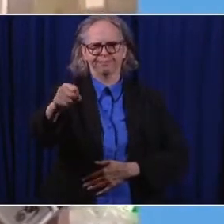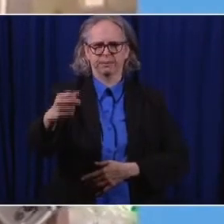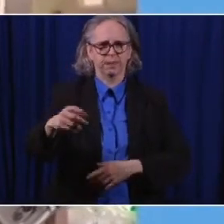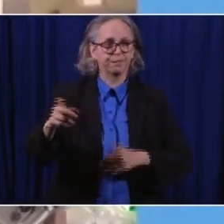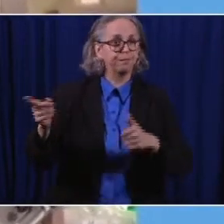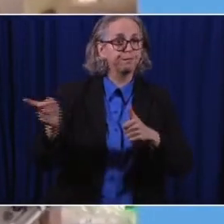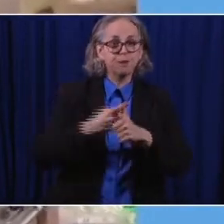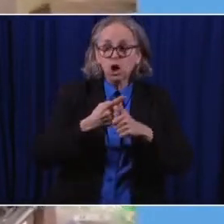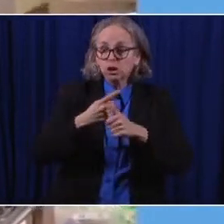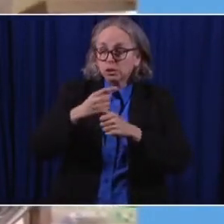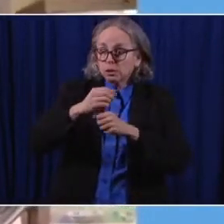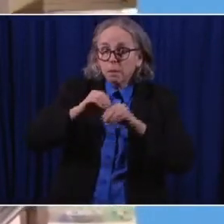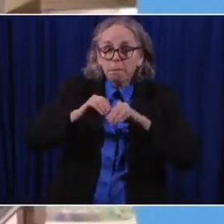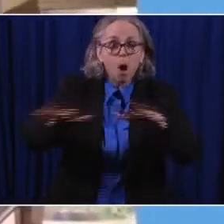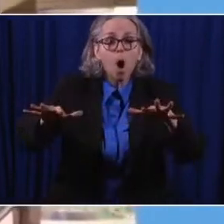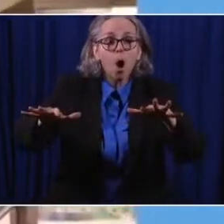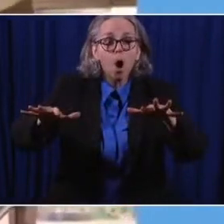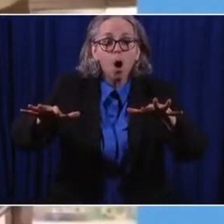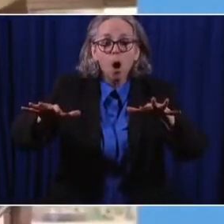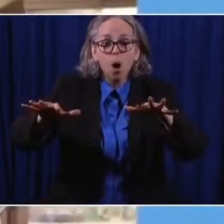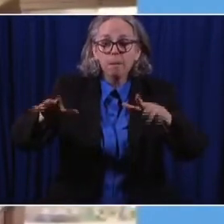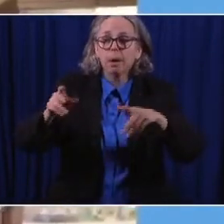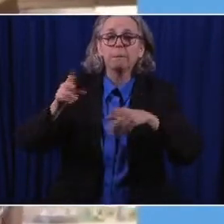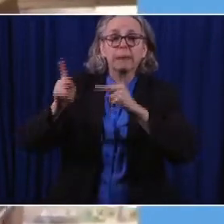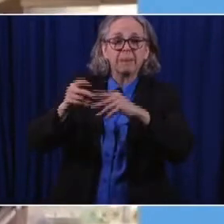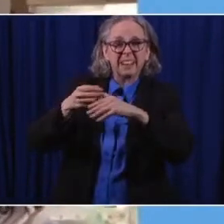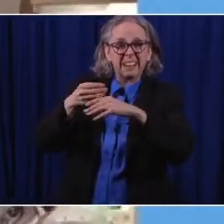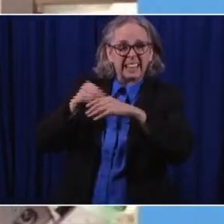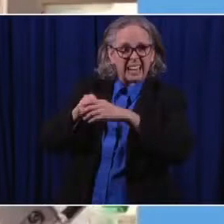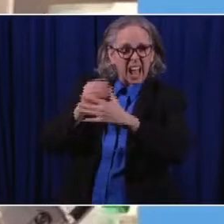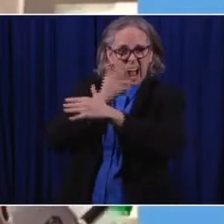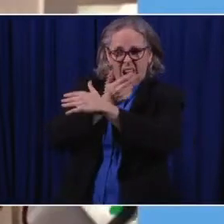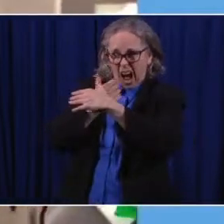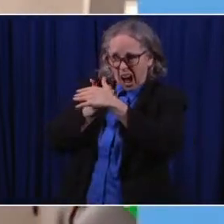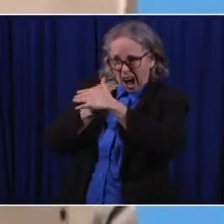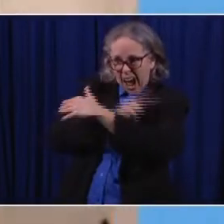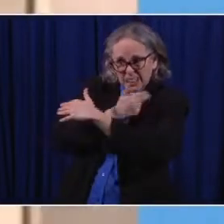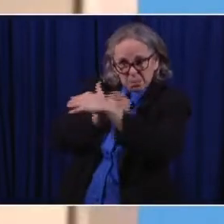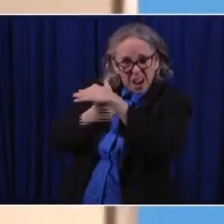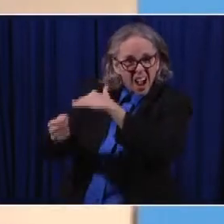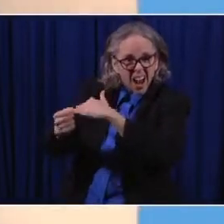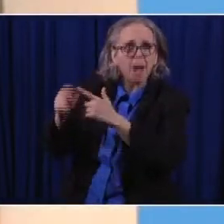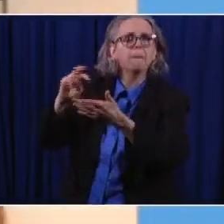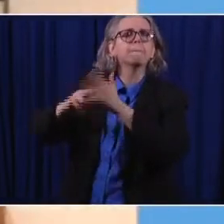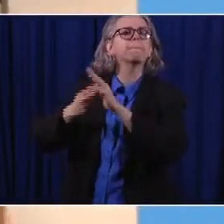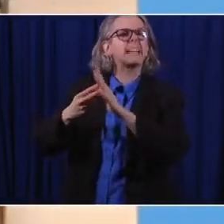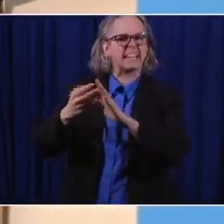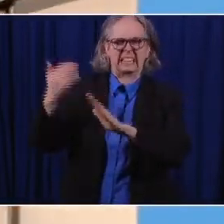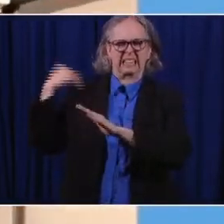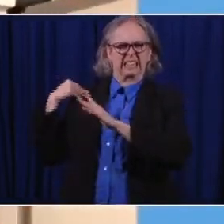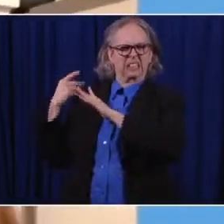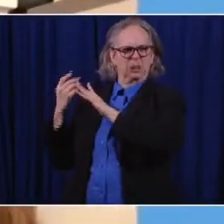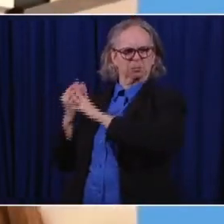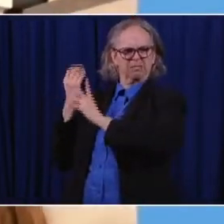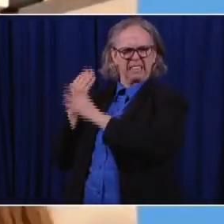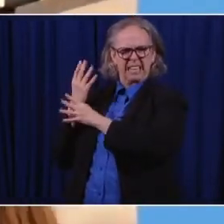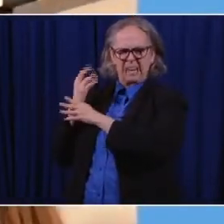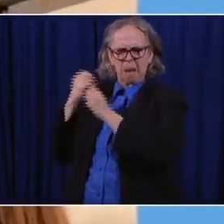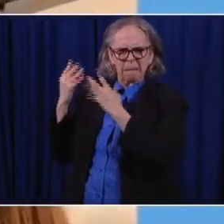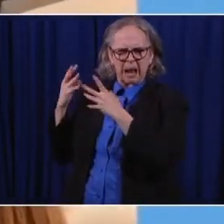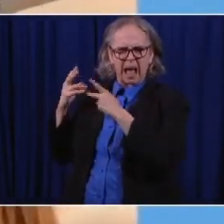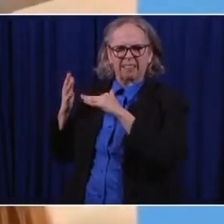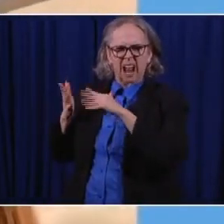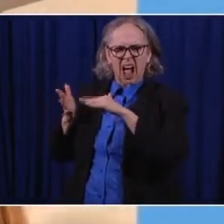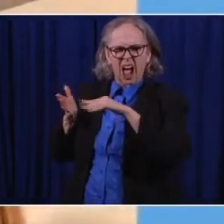COVID-19 illness in the spring this year. We didn't see a lot really until the past 2 months.